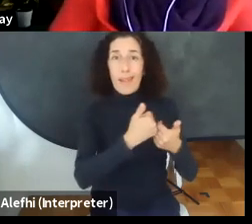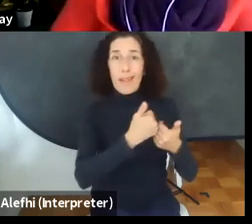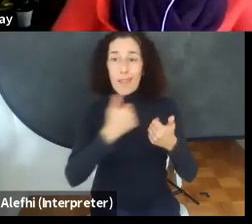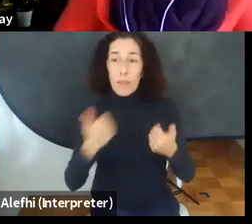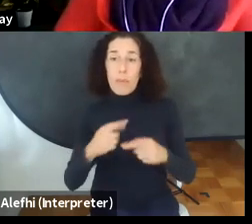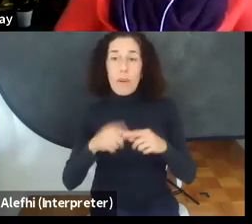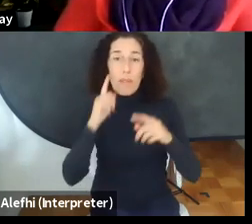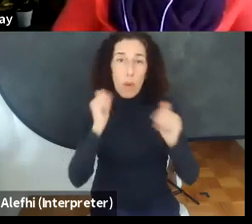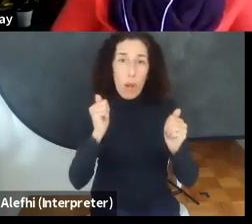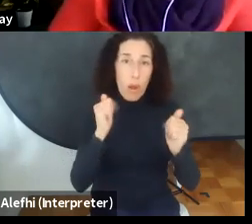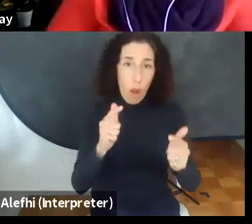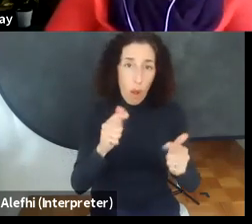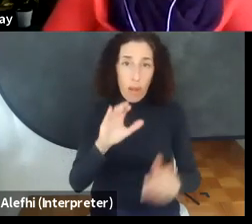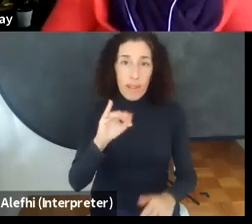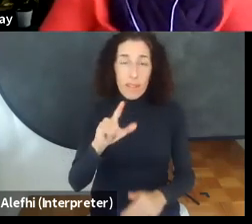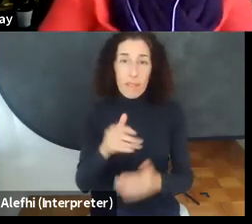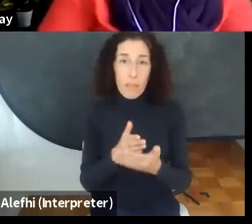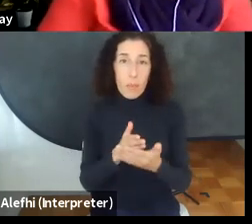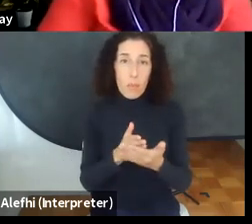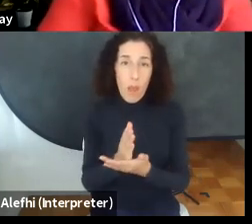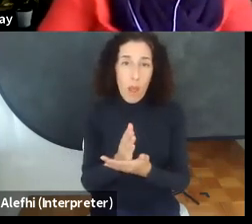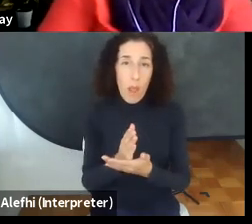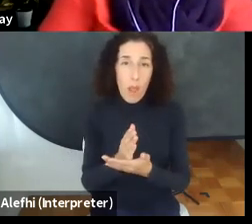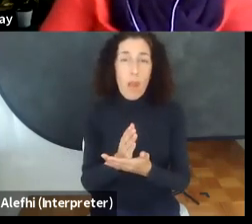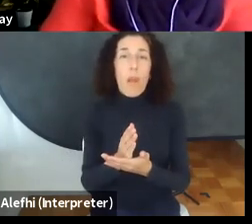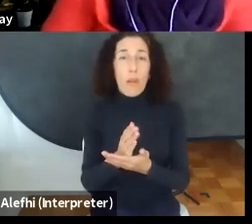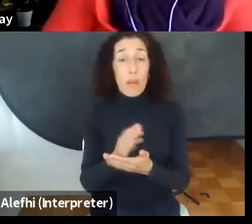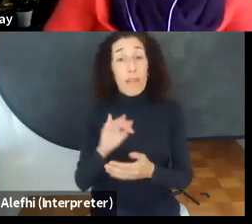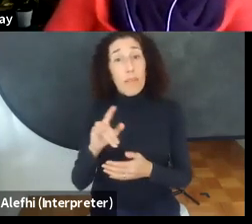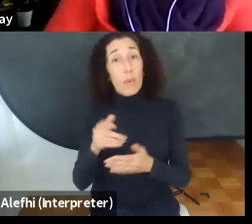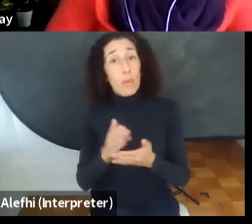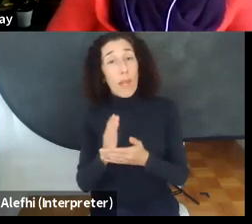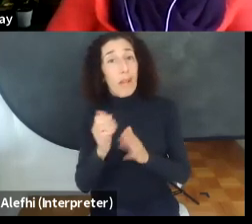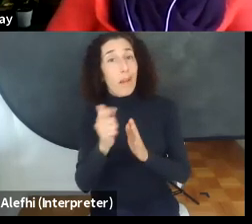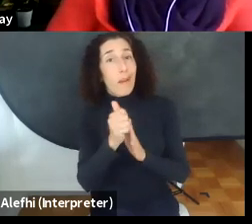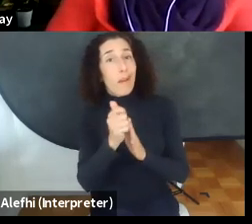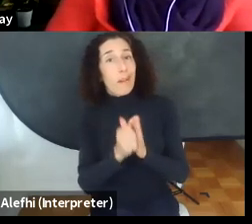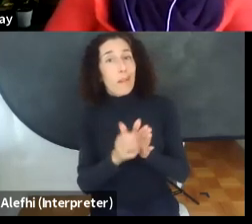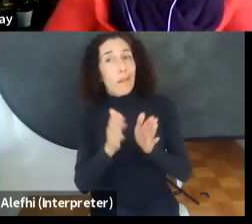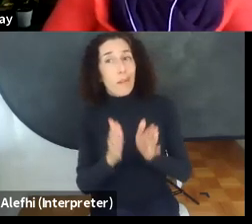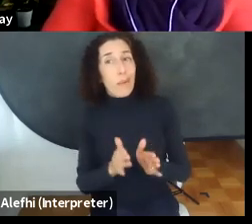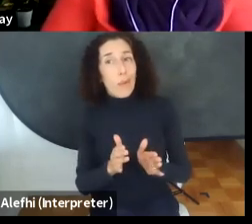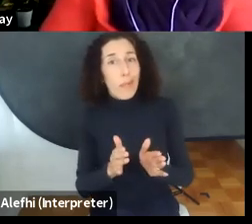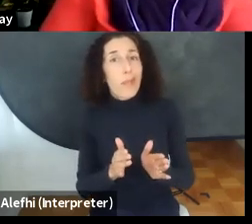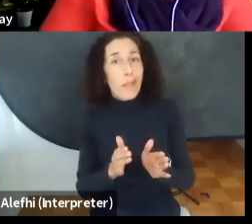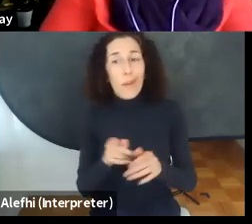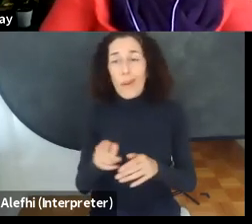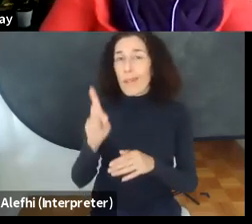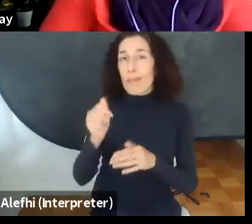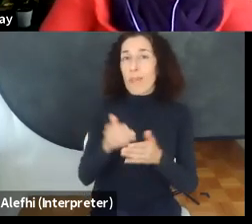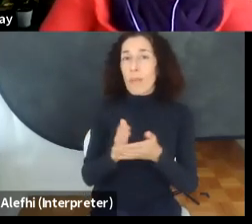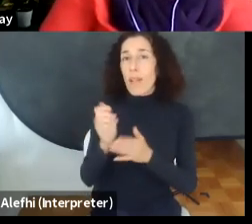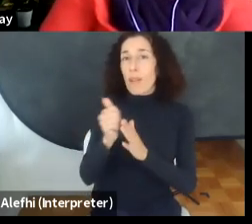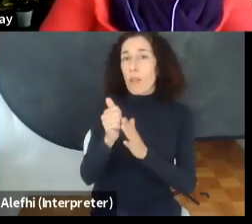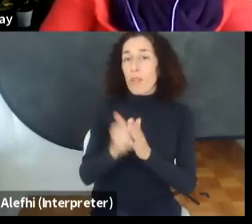rights. And there's, you know, civil rights attorneys should not be just, oh, you're a civil rights attorney and you're a disability rights attorney. No, they